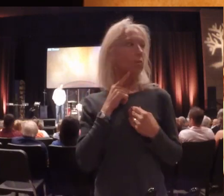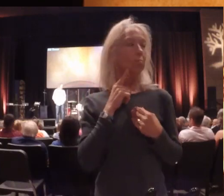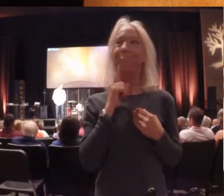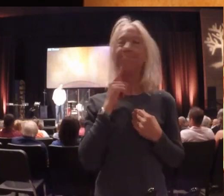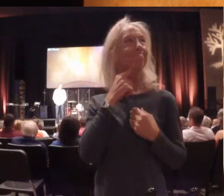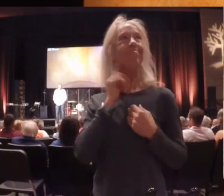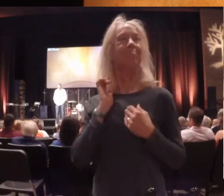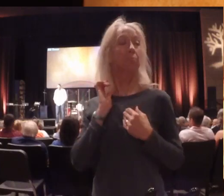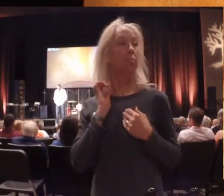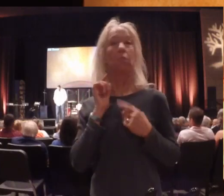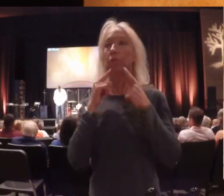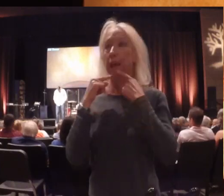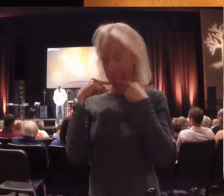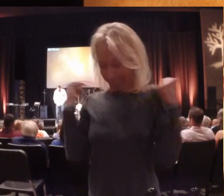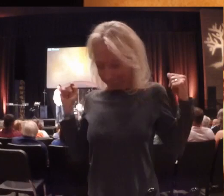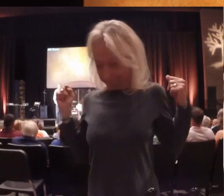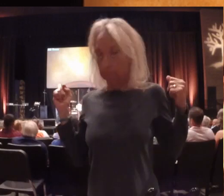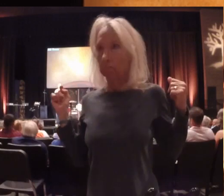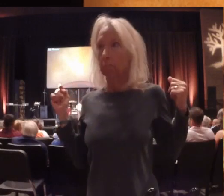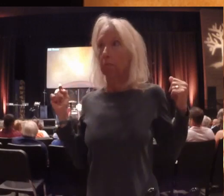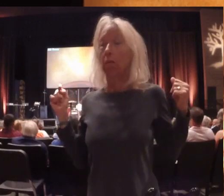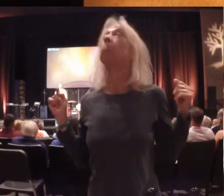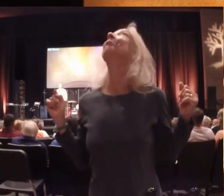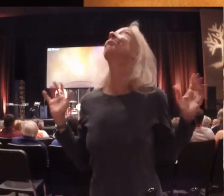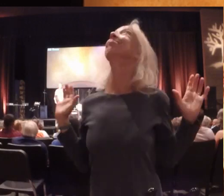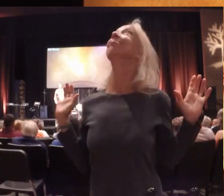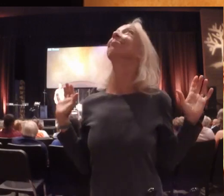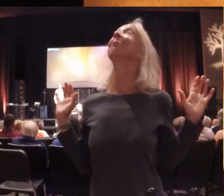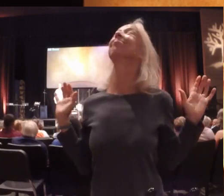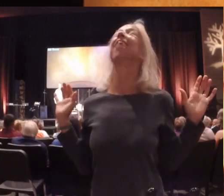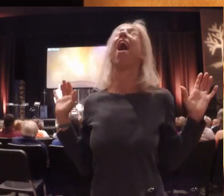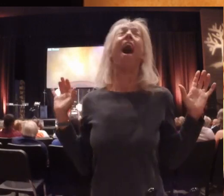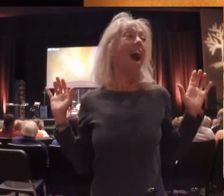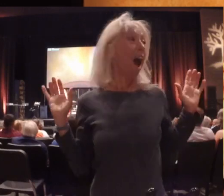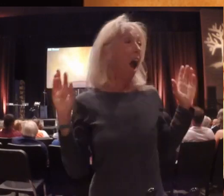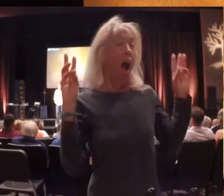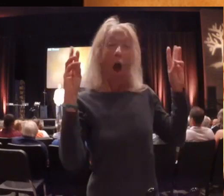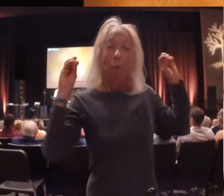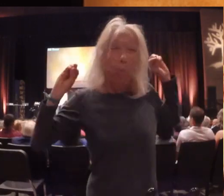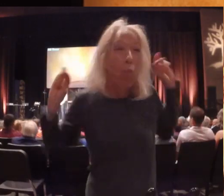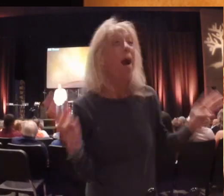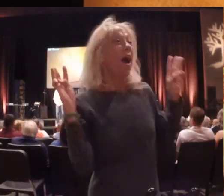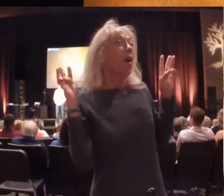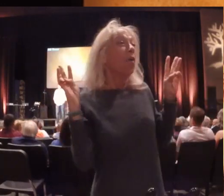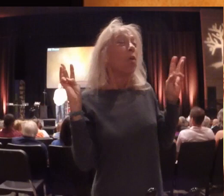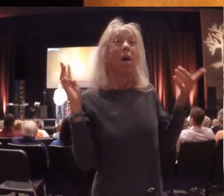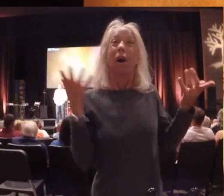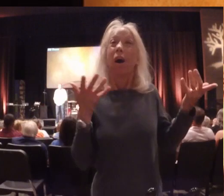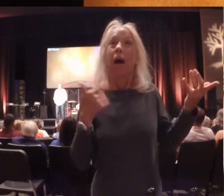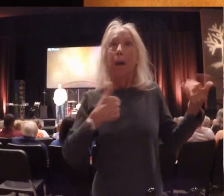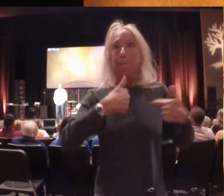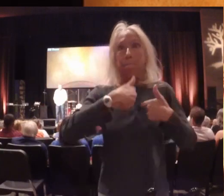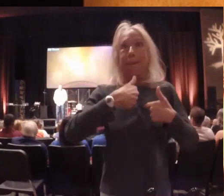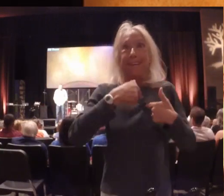Move your head to the left. Look down. Look up. And they're like, whoa. And